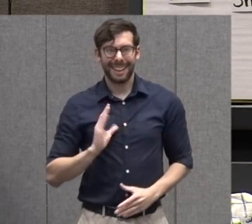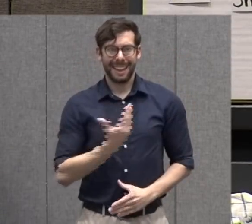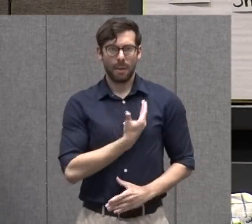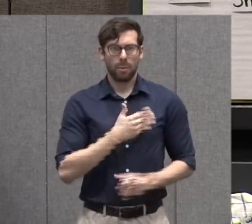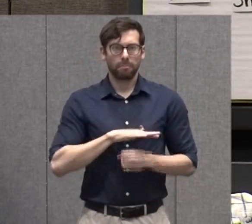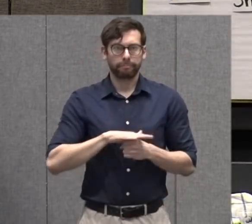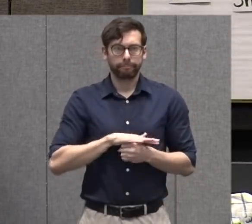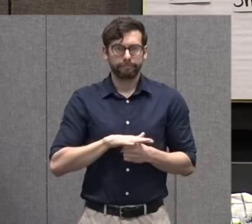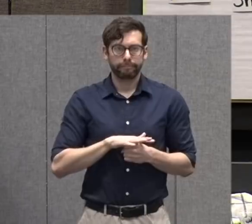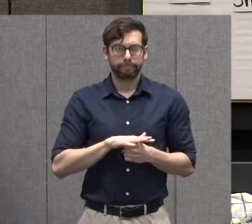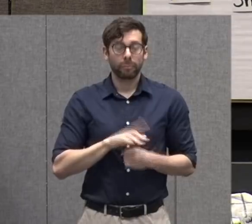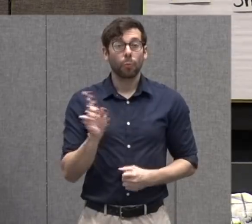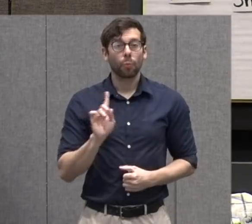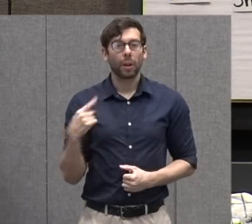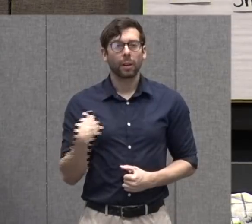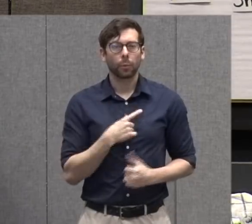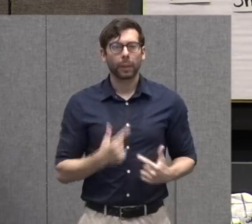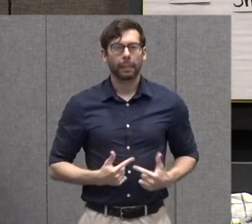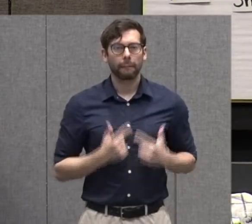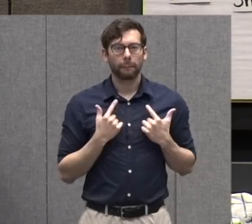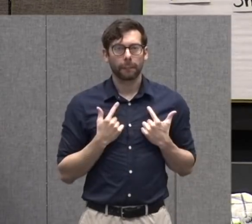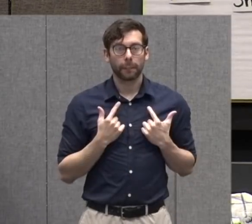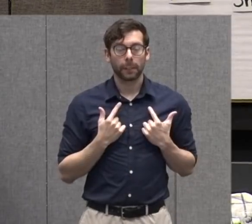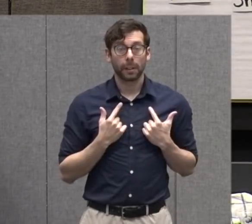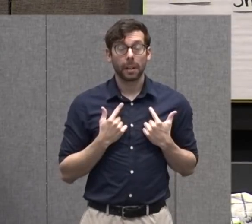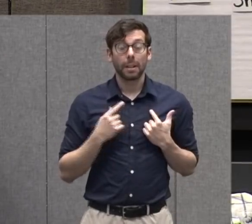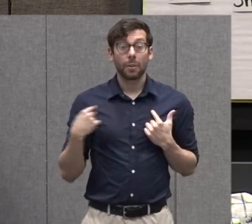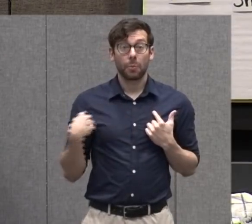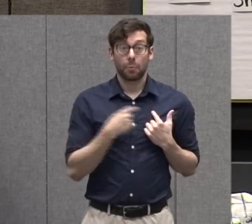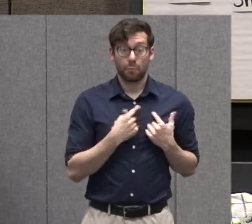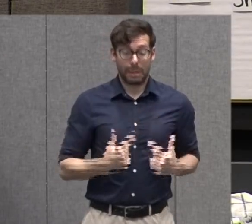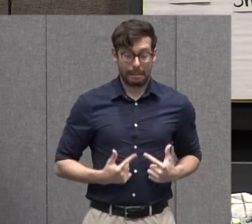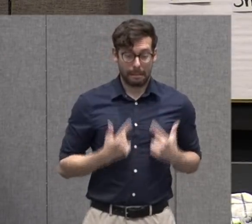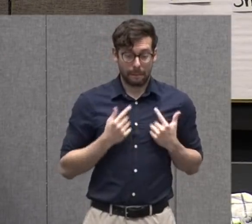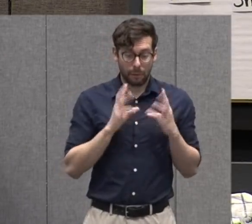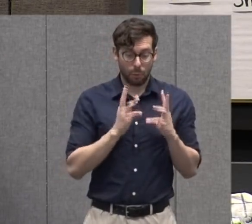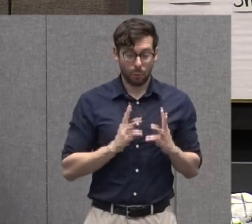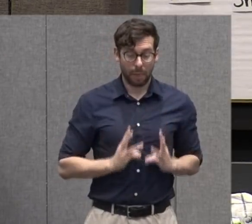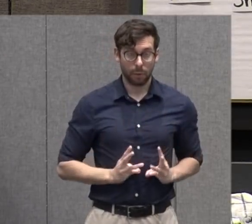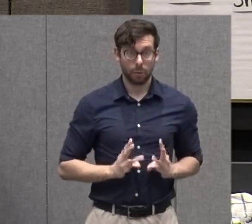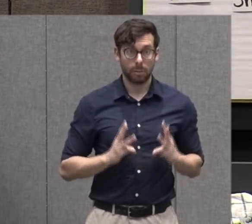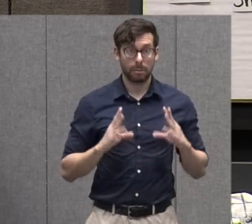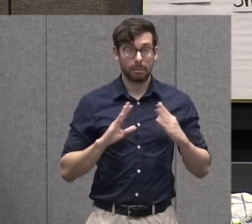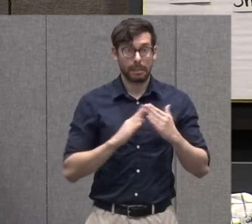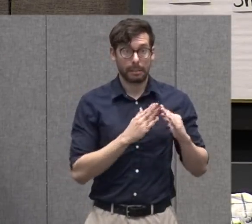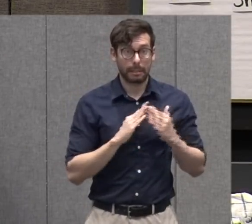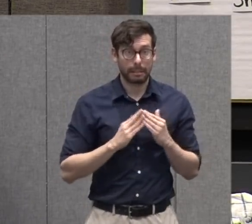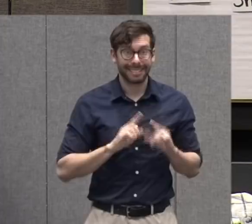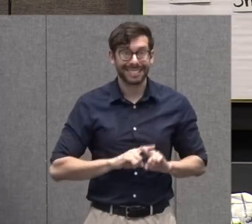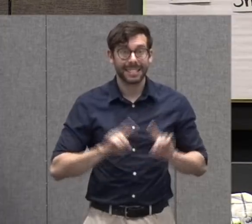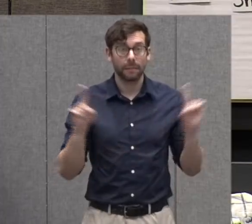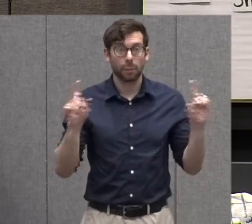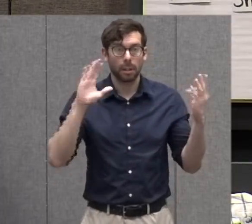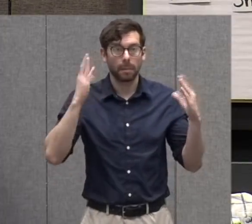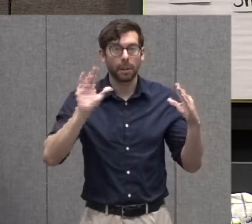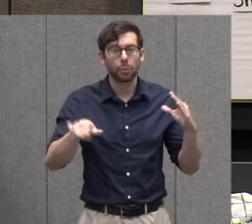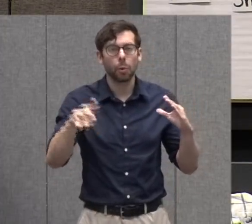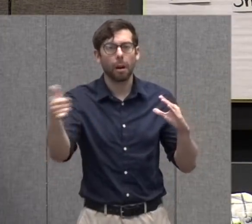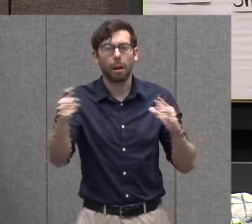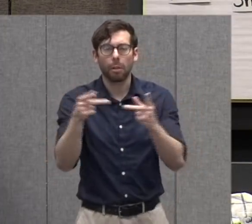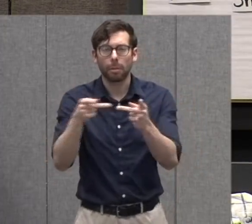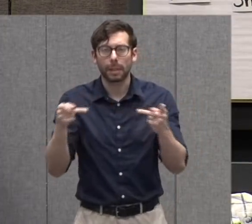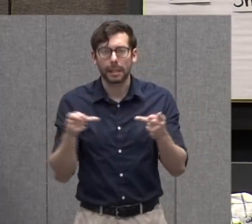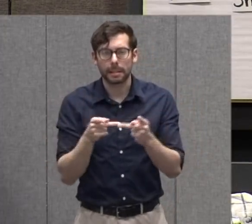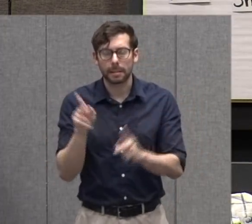we live and where other people live. Where we live in a city, the weather could be very different, or different parts of a town. If we live